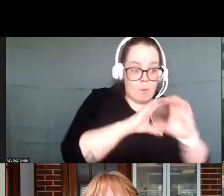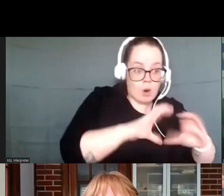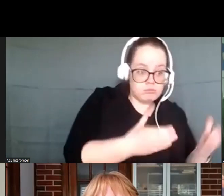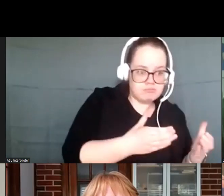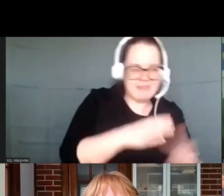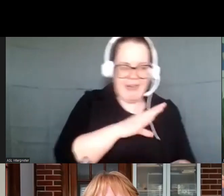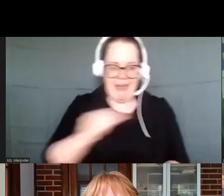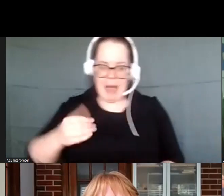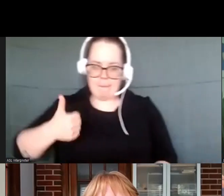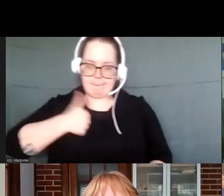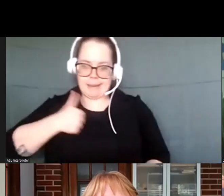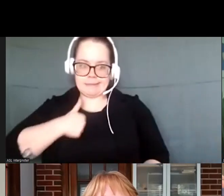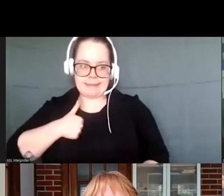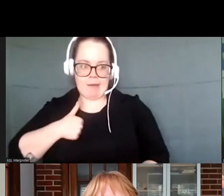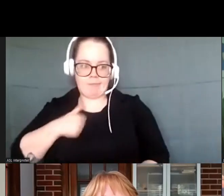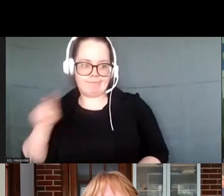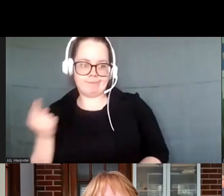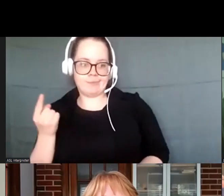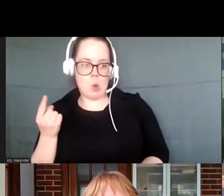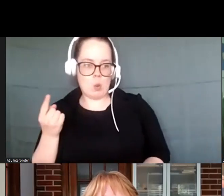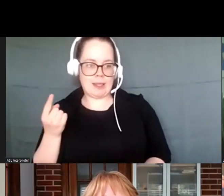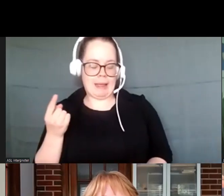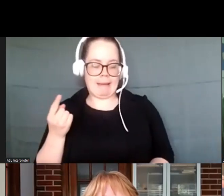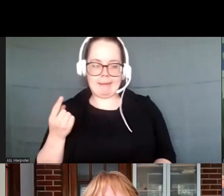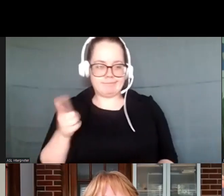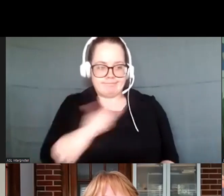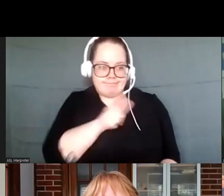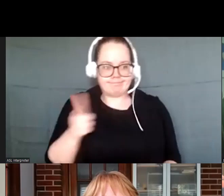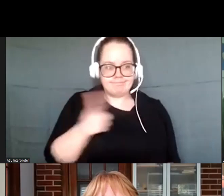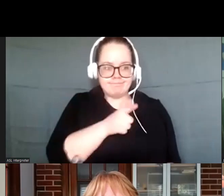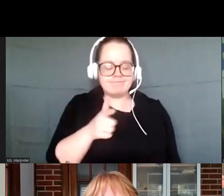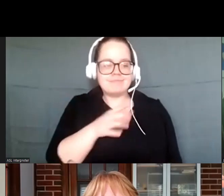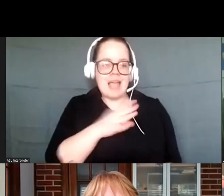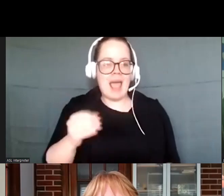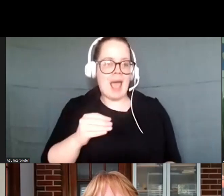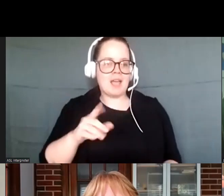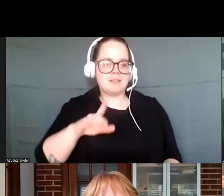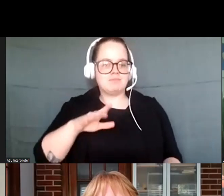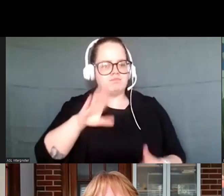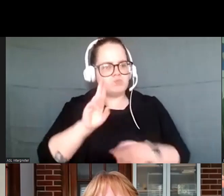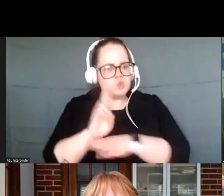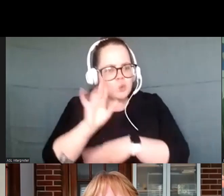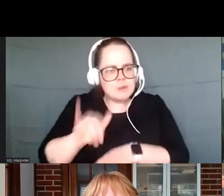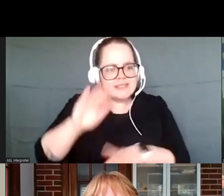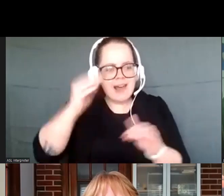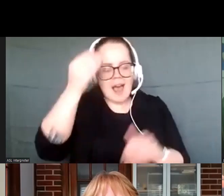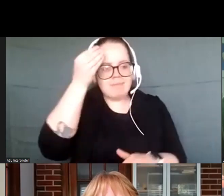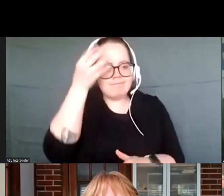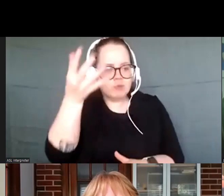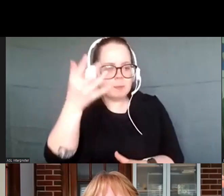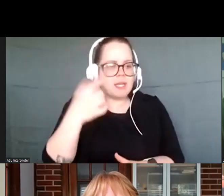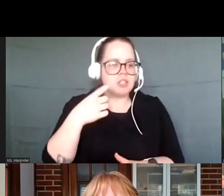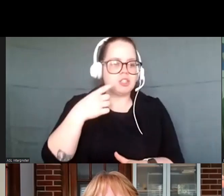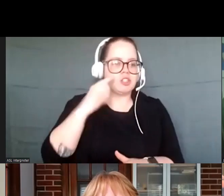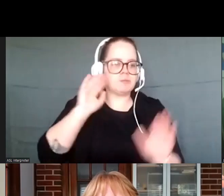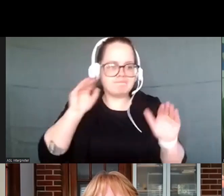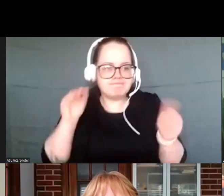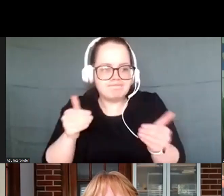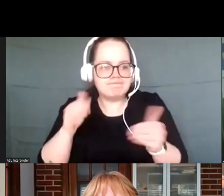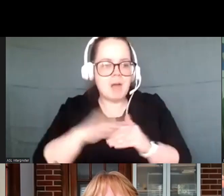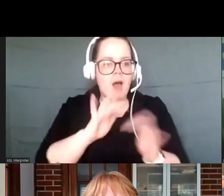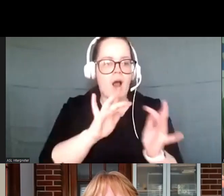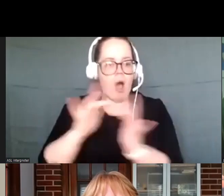career, and channeled that knowledge into an online course that Clay and I